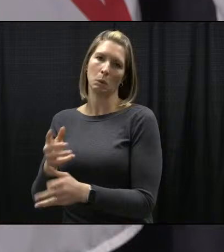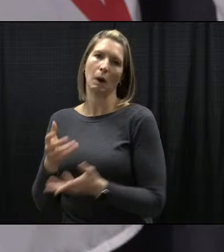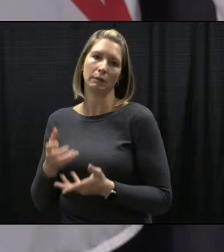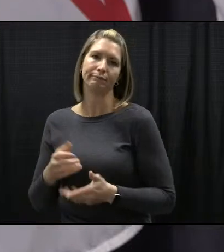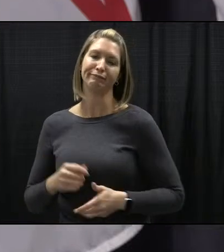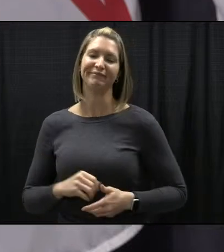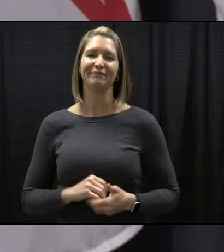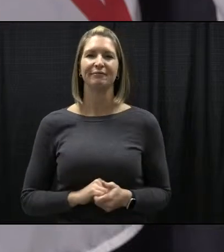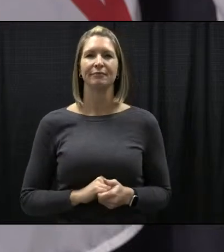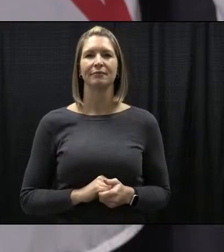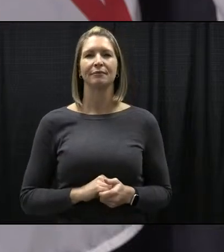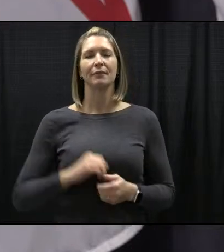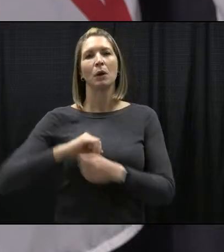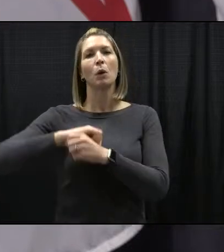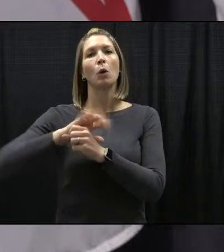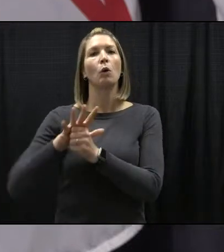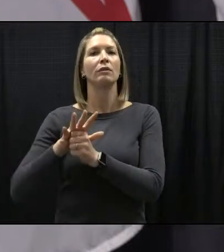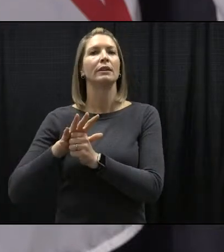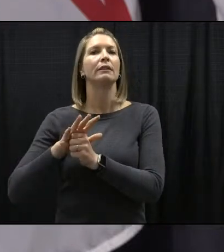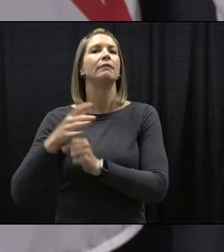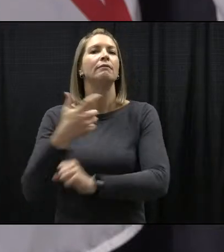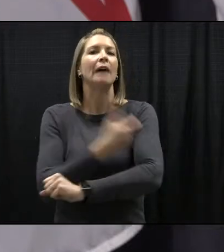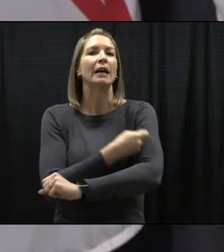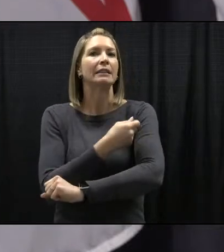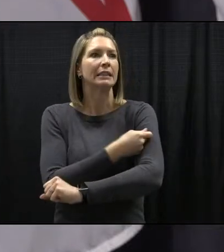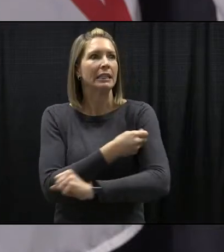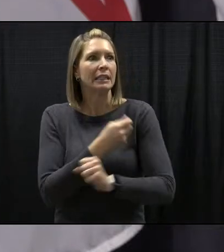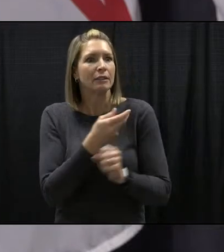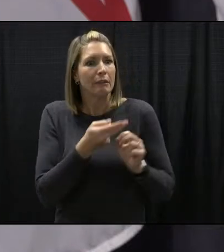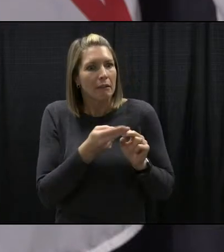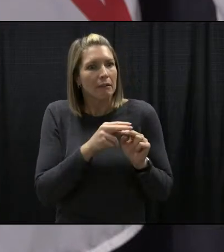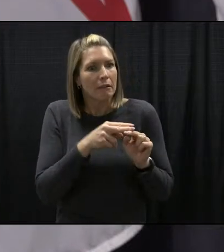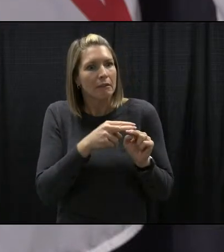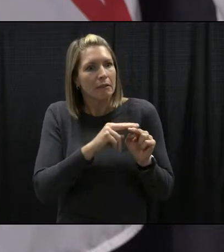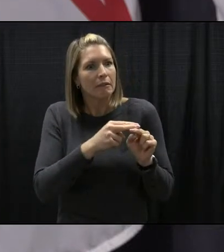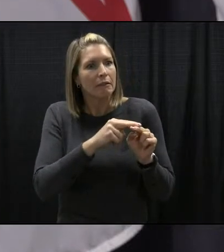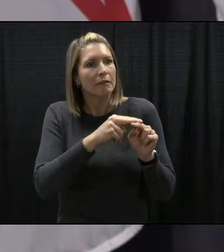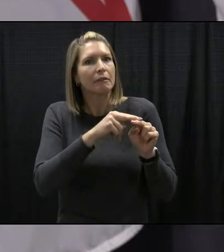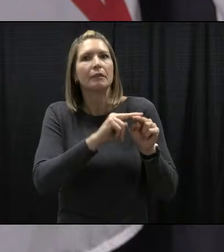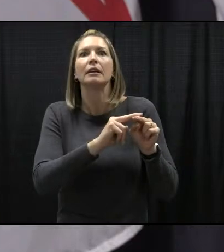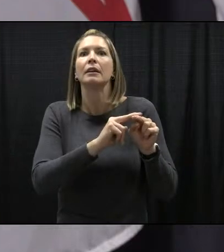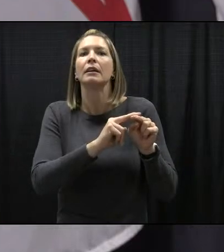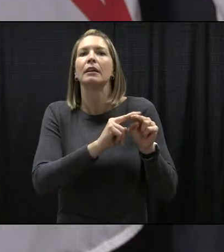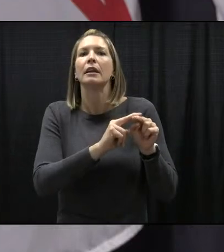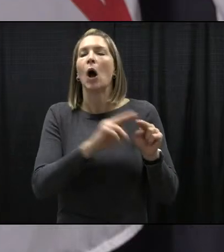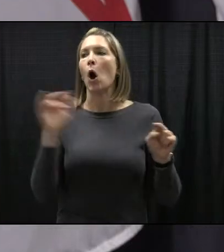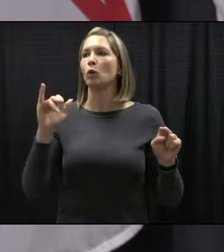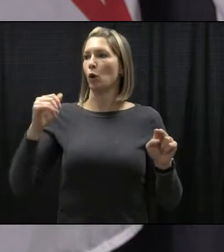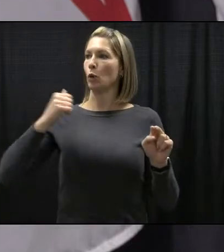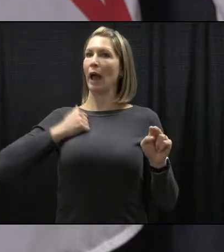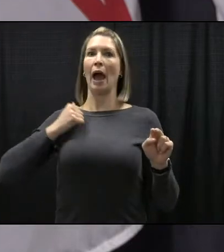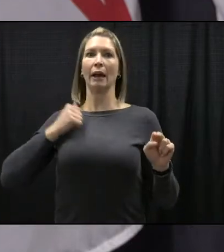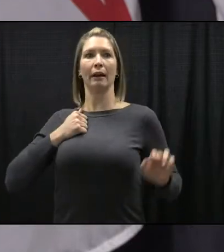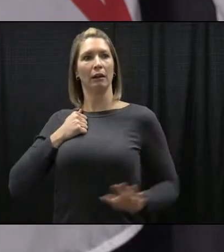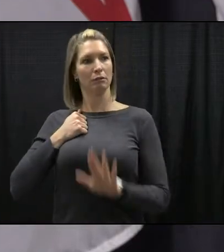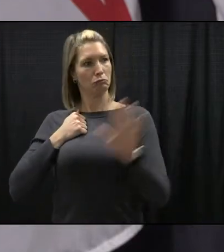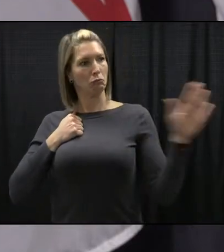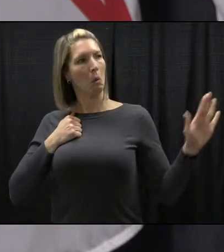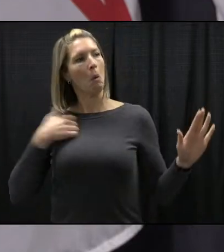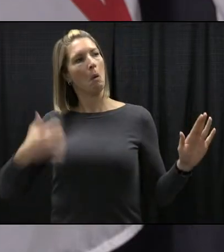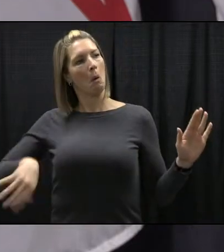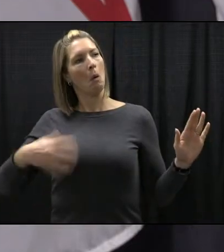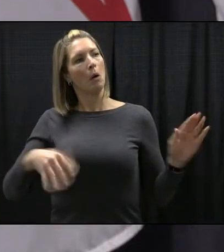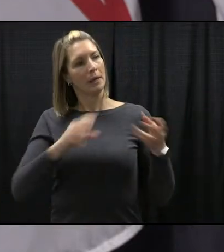As our COVID-19 vaccination rate rises and provincial and national epidemiology trends in a favorable direction, we are gradually